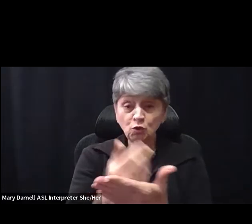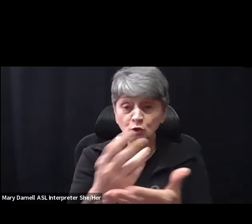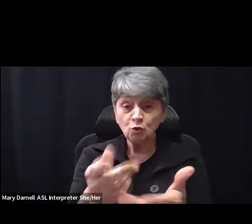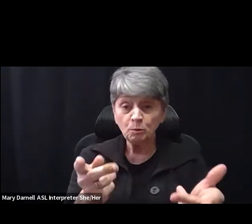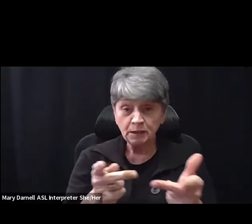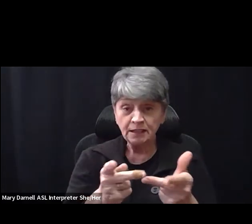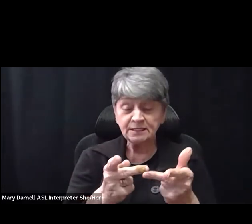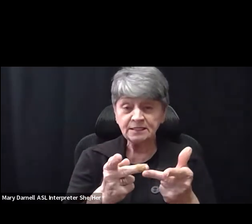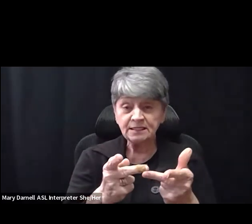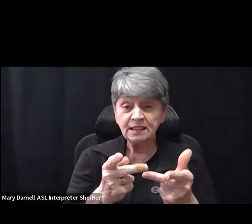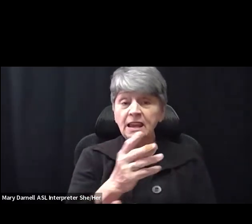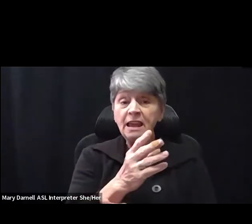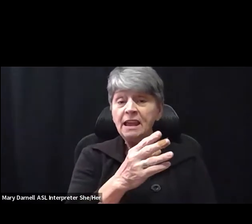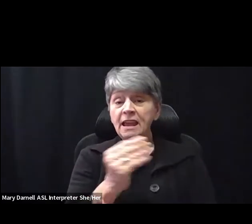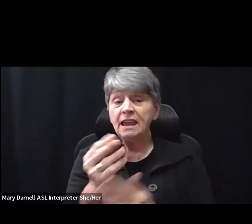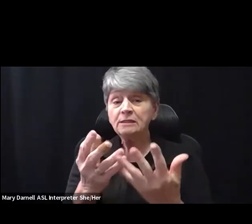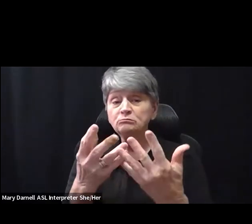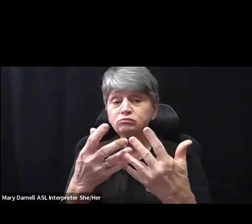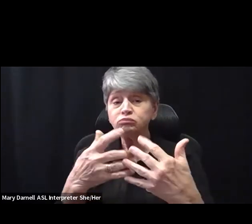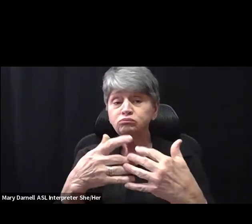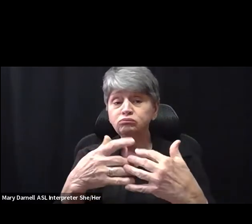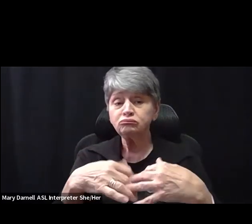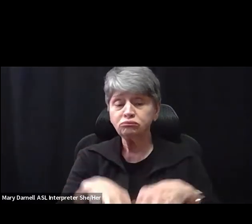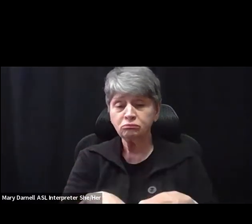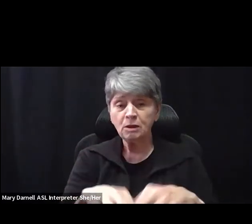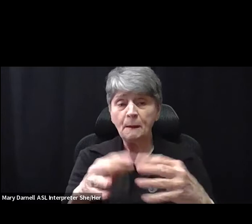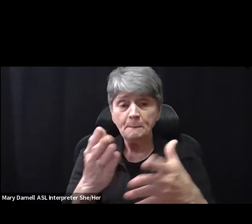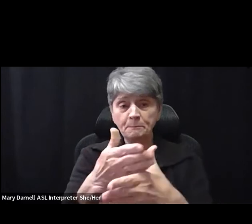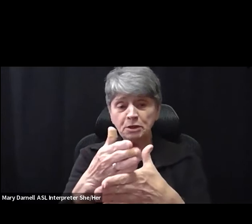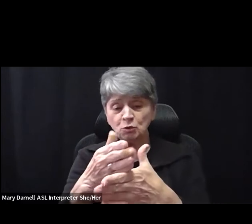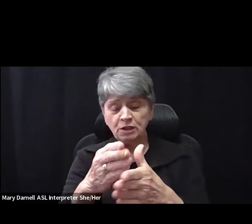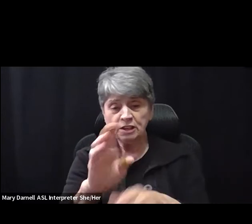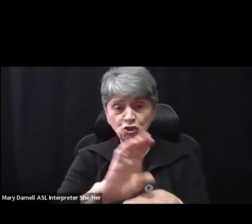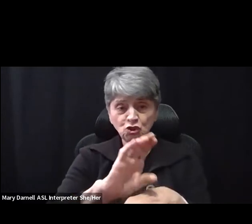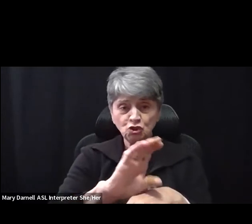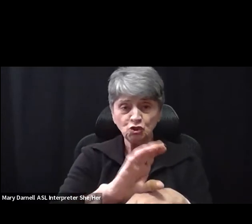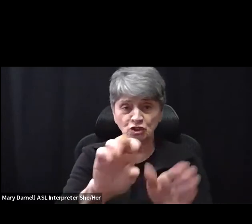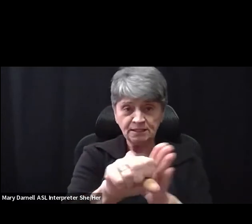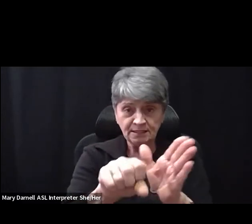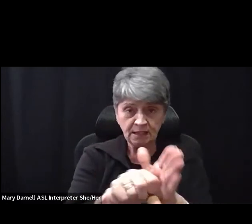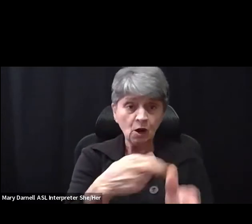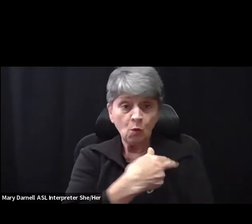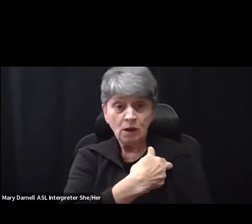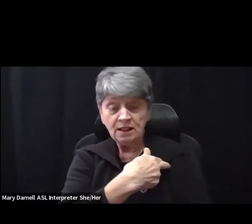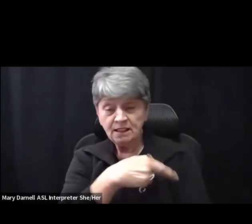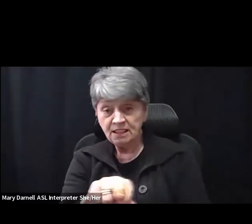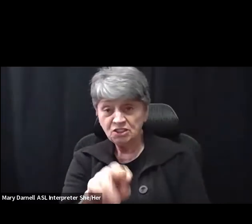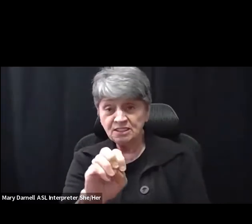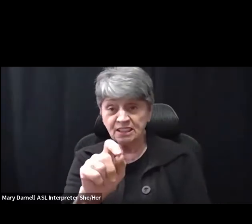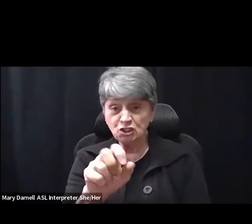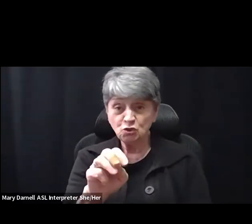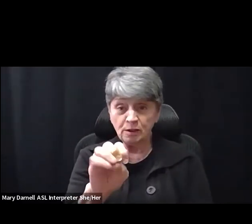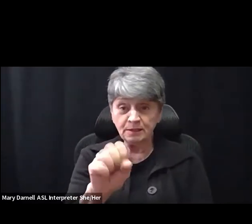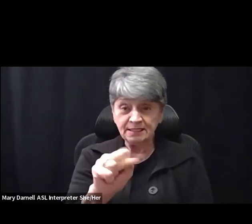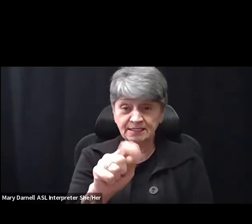between church-state separation has reached a new low. Religious extremists are coming for our public schools, and that's something that I